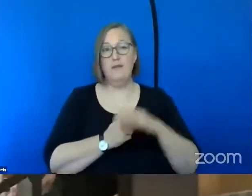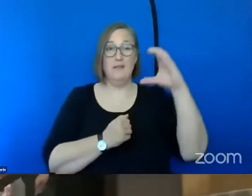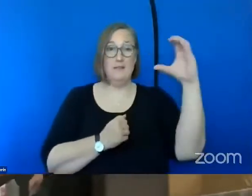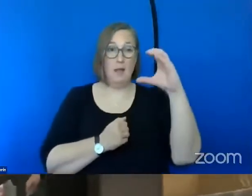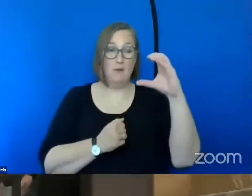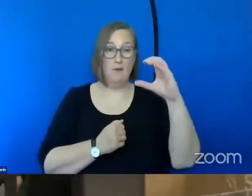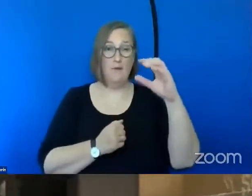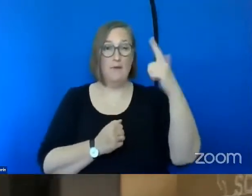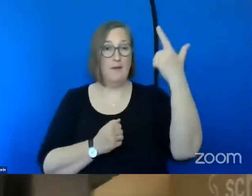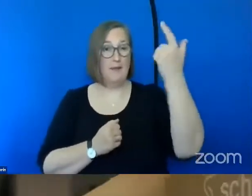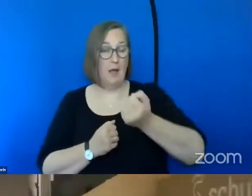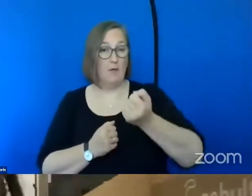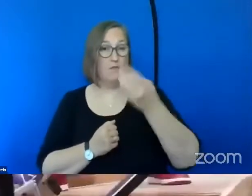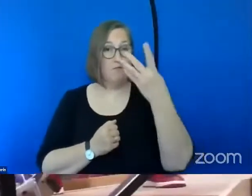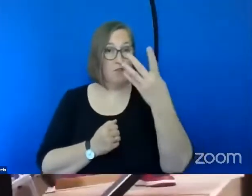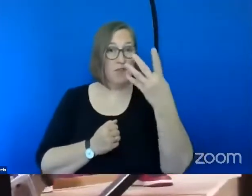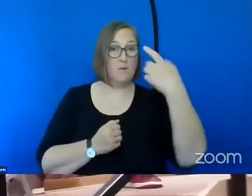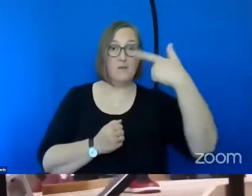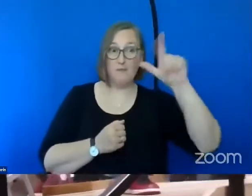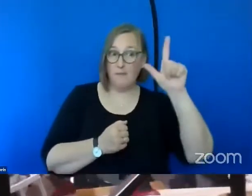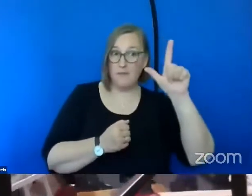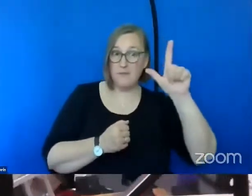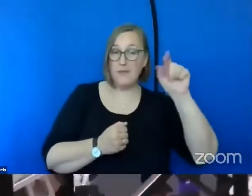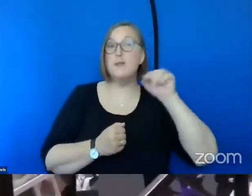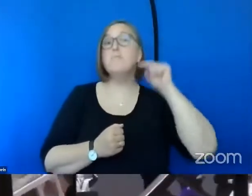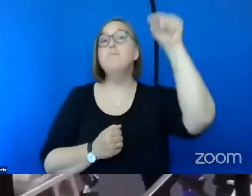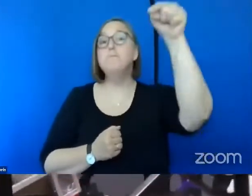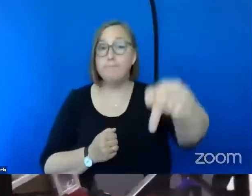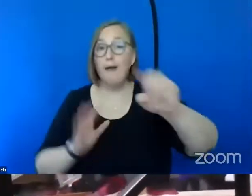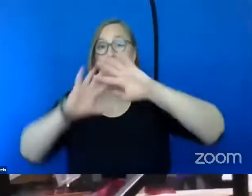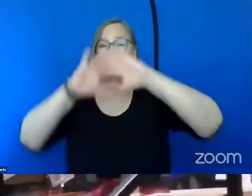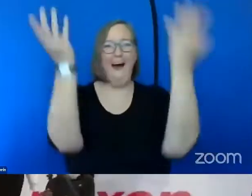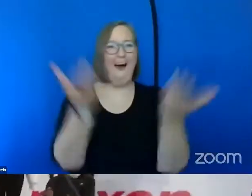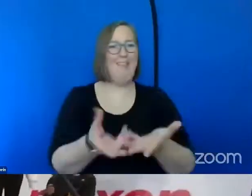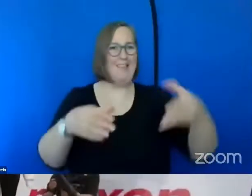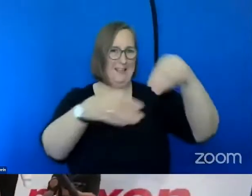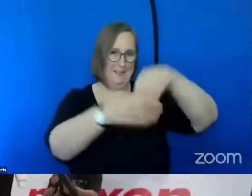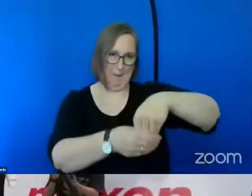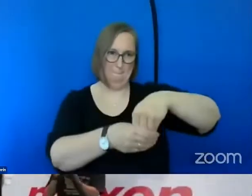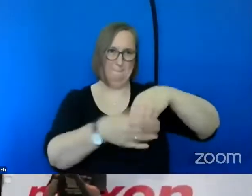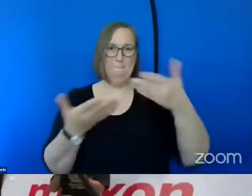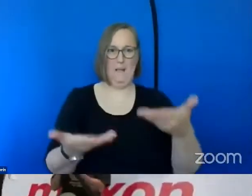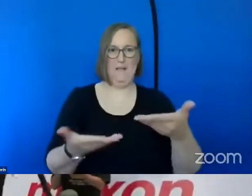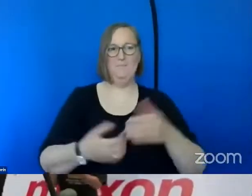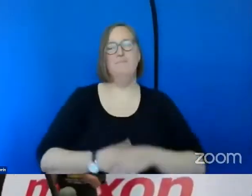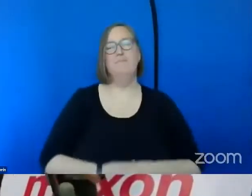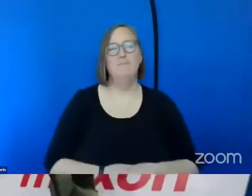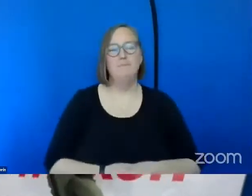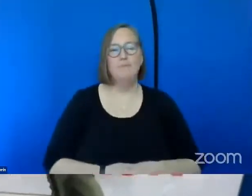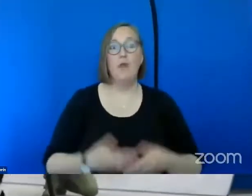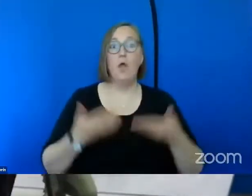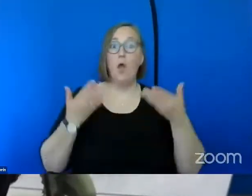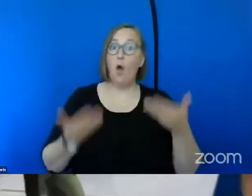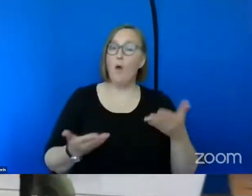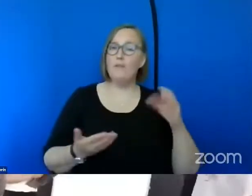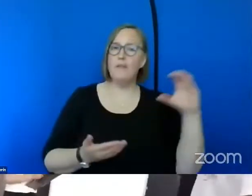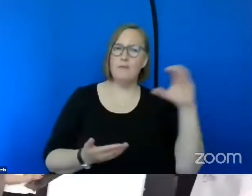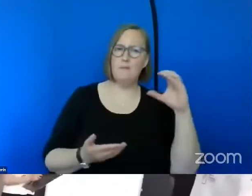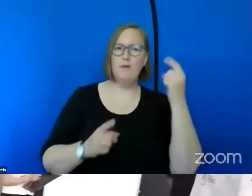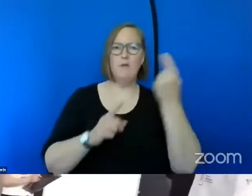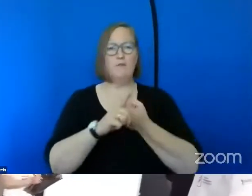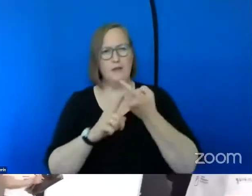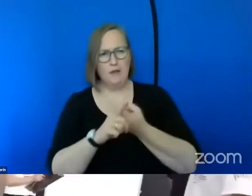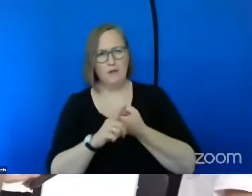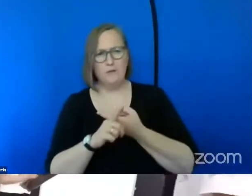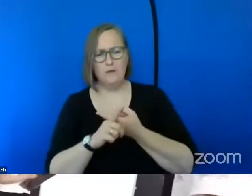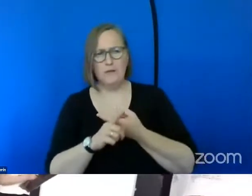Today's CYBATHLON Challenge is the first competition on the road to CYBATHLON 2024. Challenges will be staged twice a